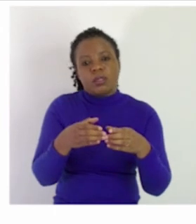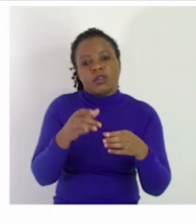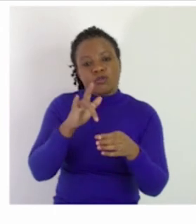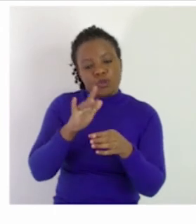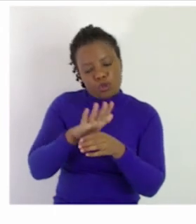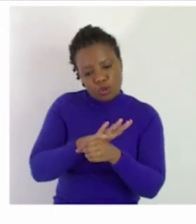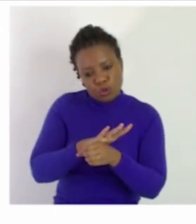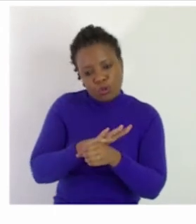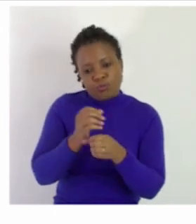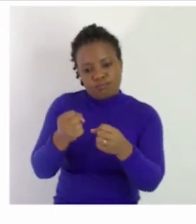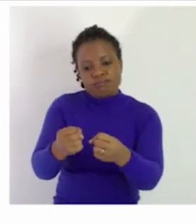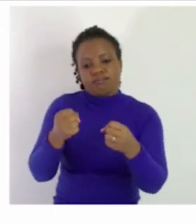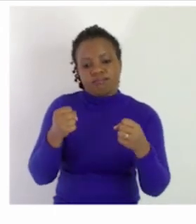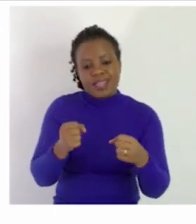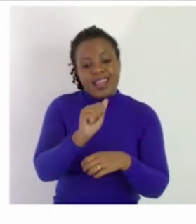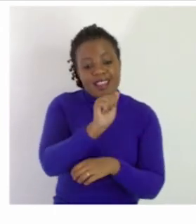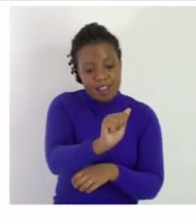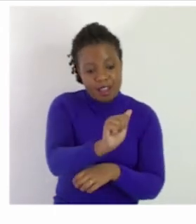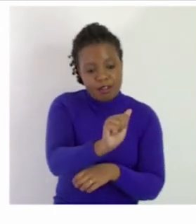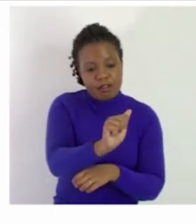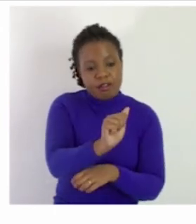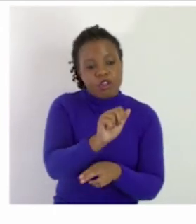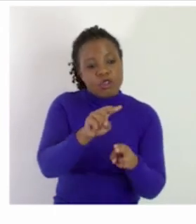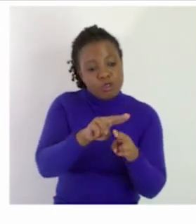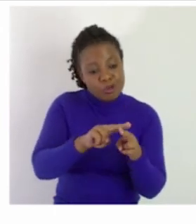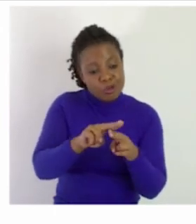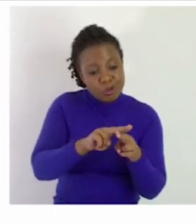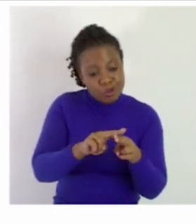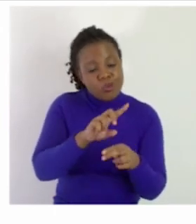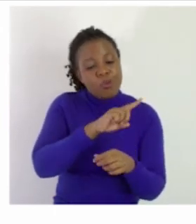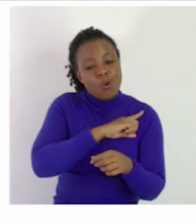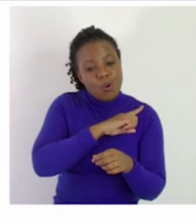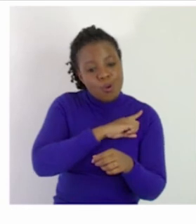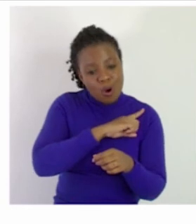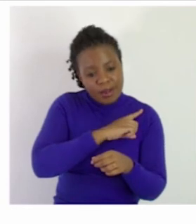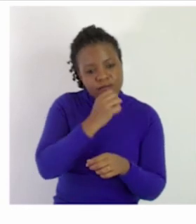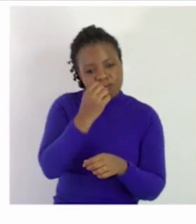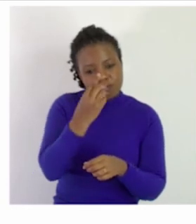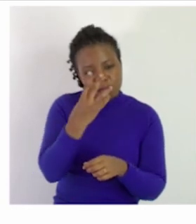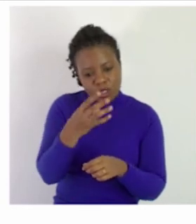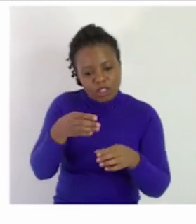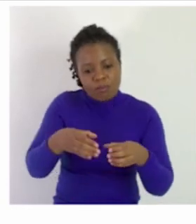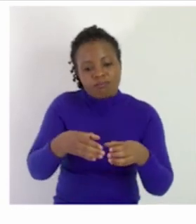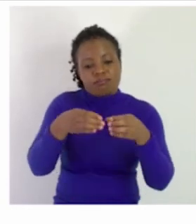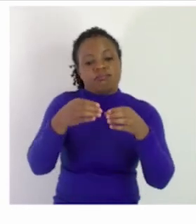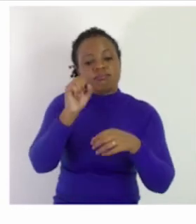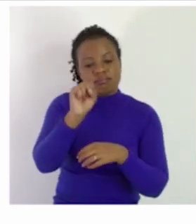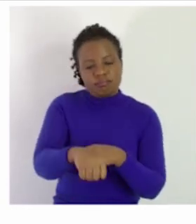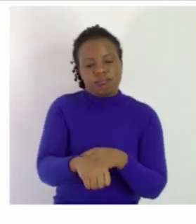juice in the cupboard. A, which means it's countable. It's a countable noun.